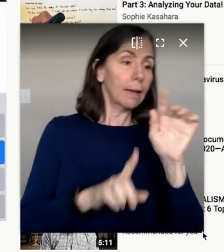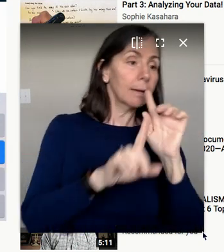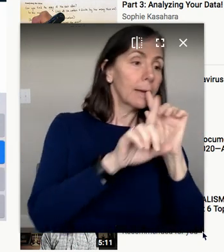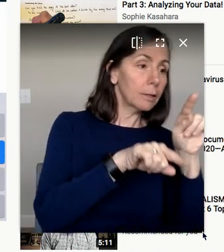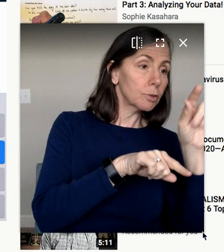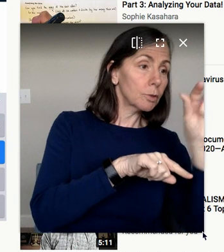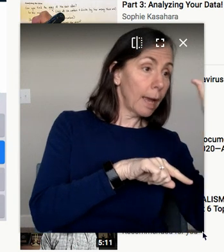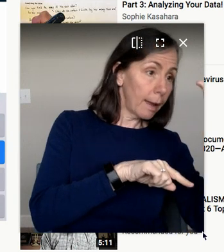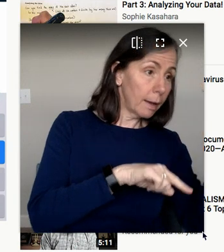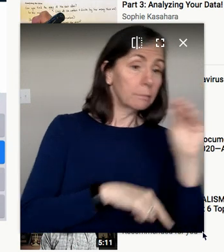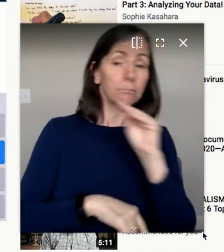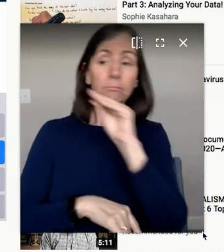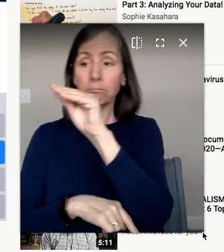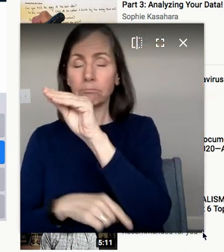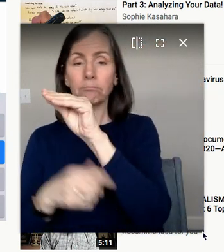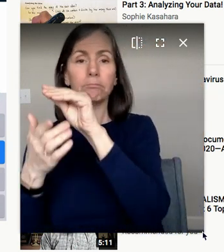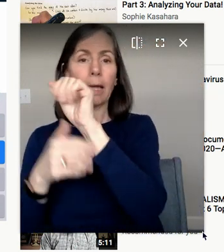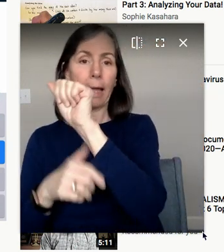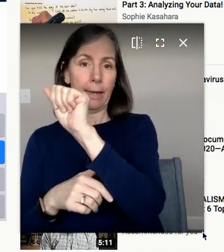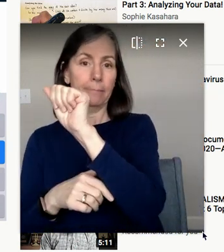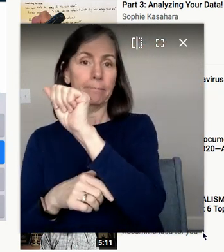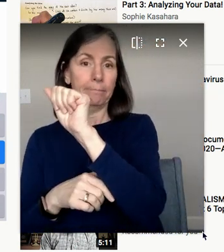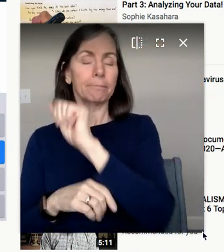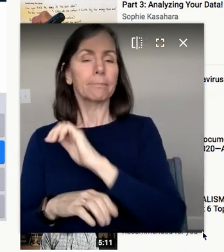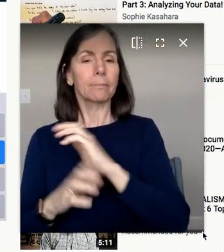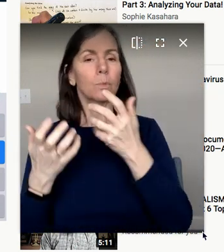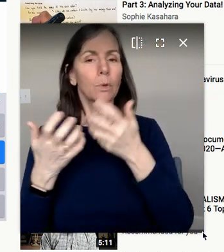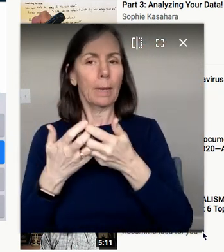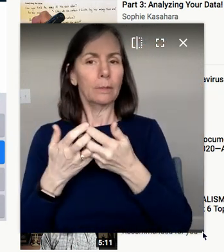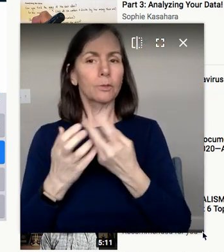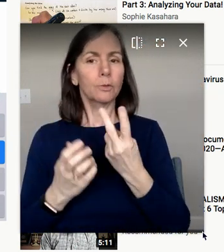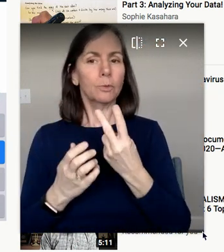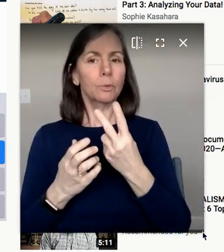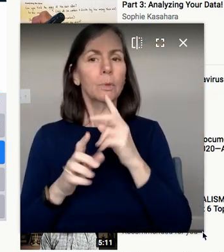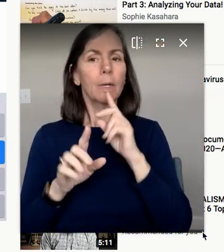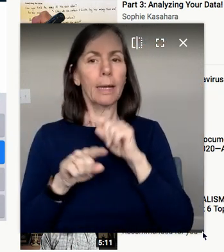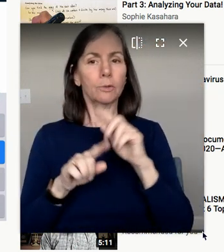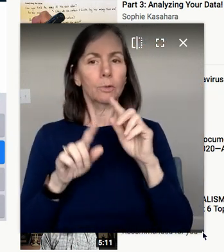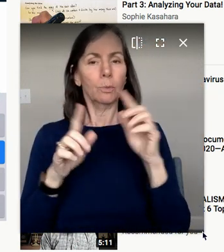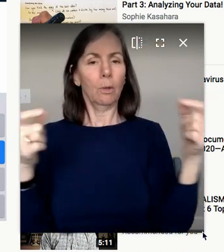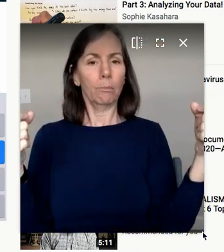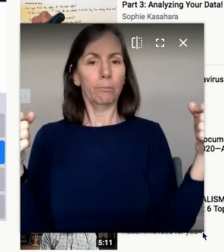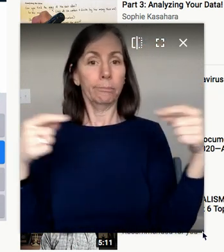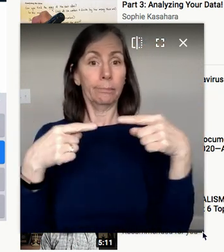And notice it matches our 2 answers together.